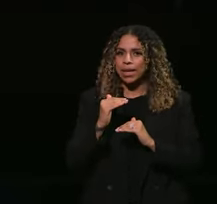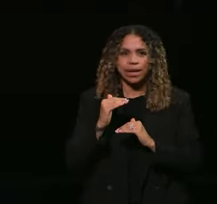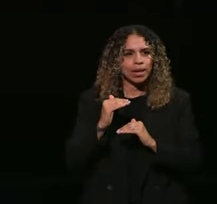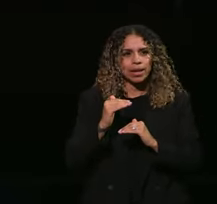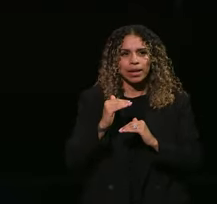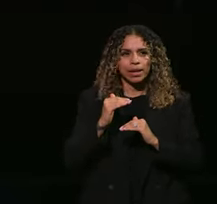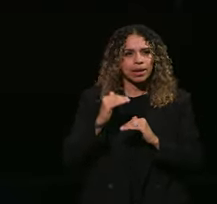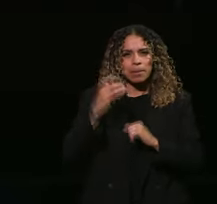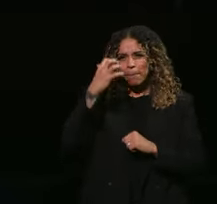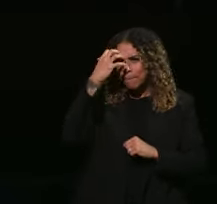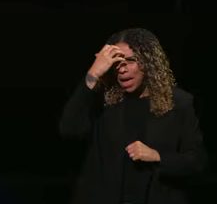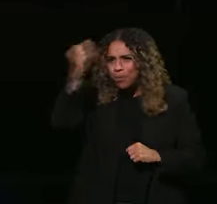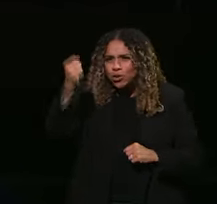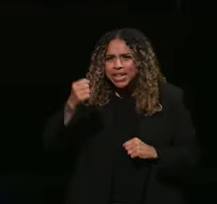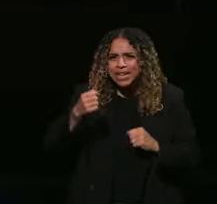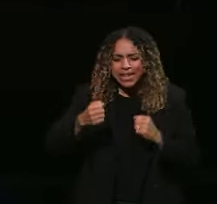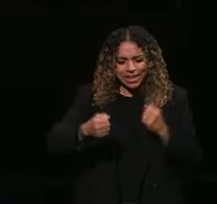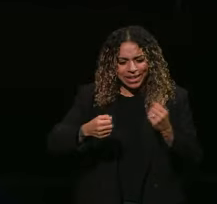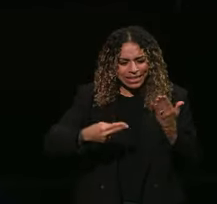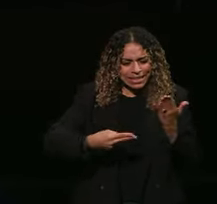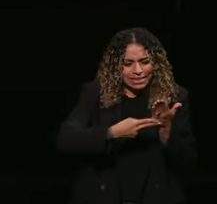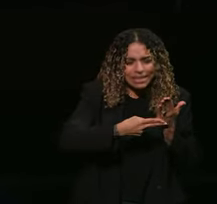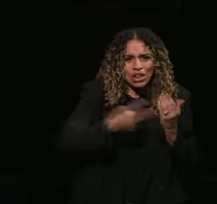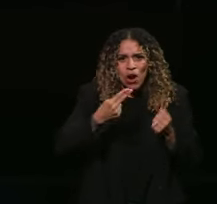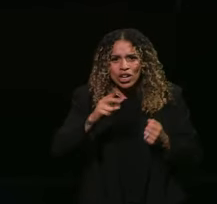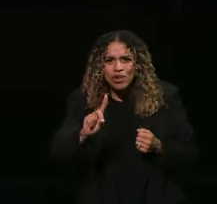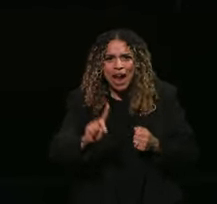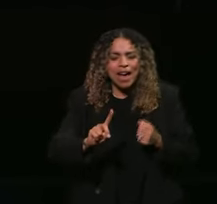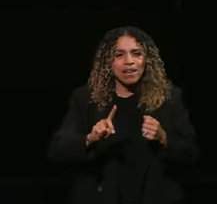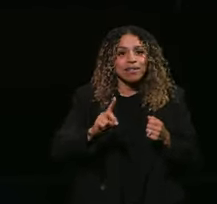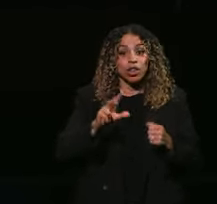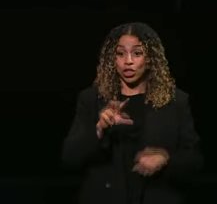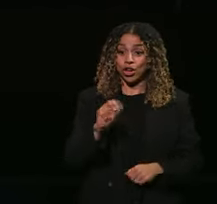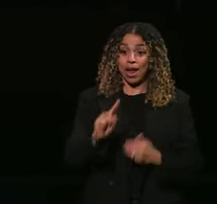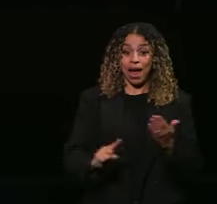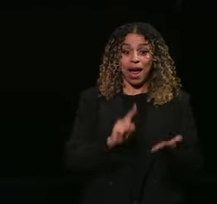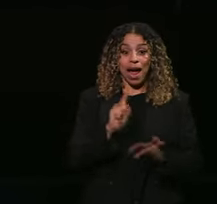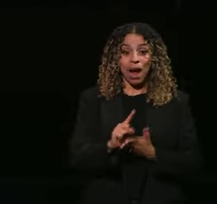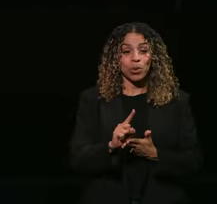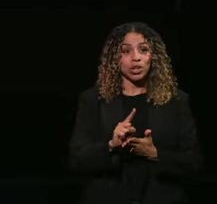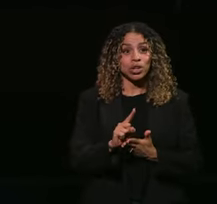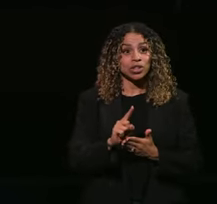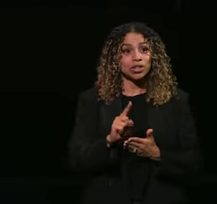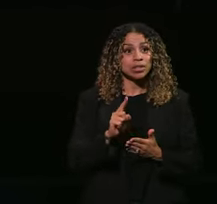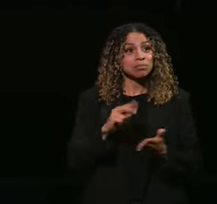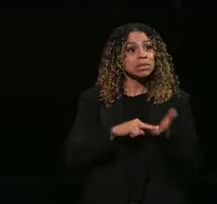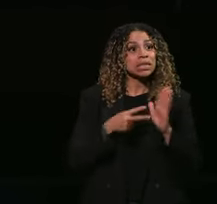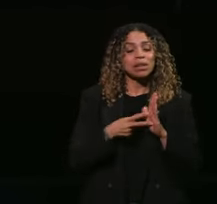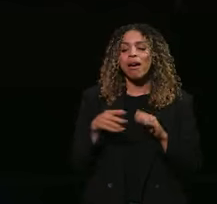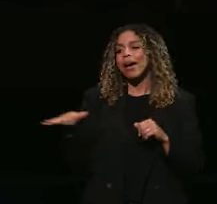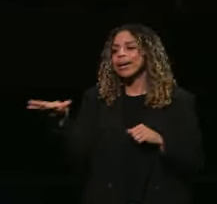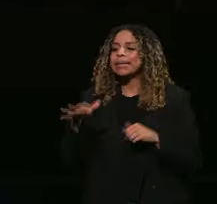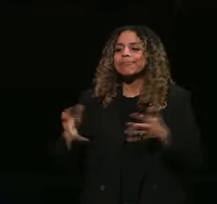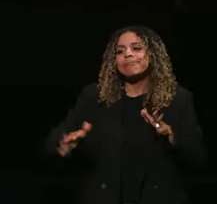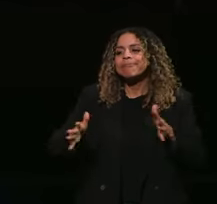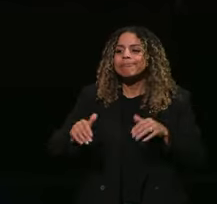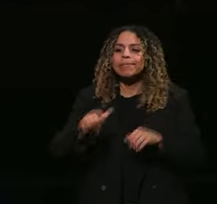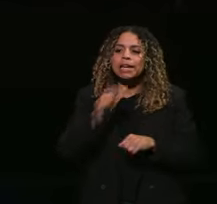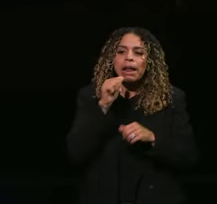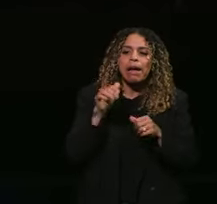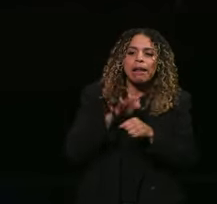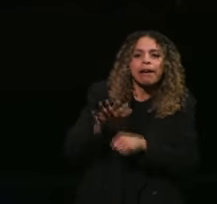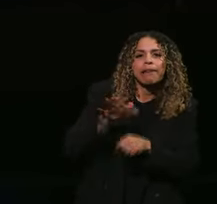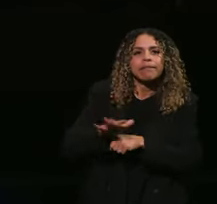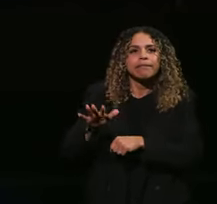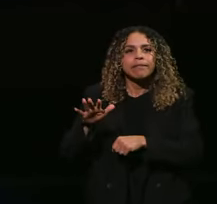cards and hard drives and batteries. So this 30 hours is not because there was not enough happening. It's just we had to be, I had to be